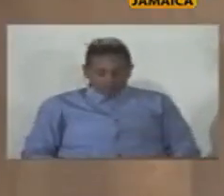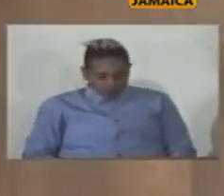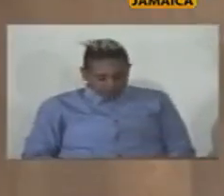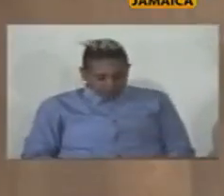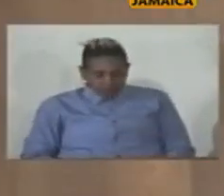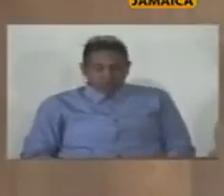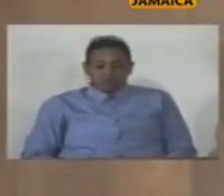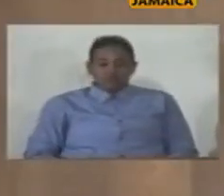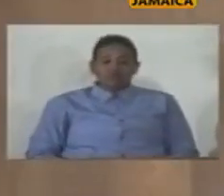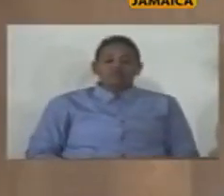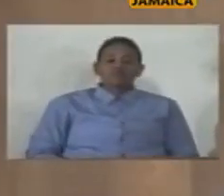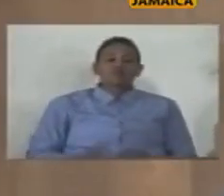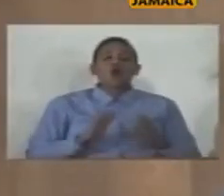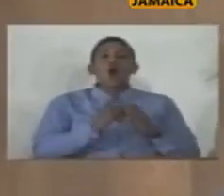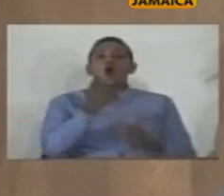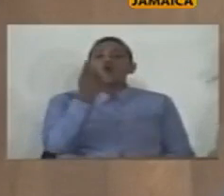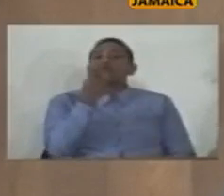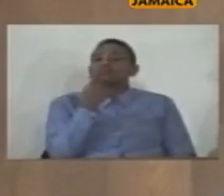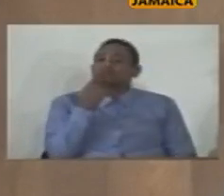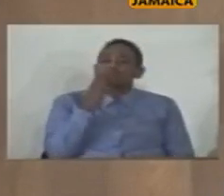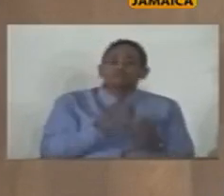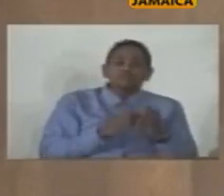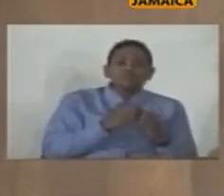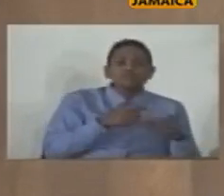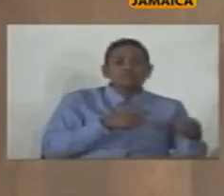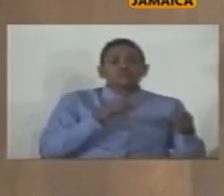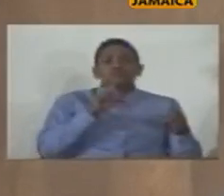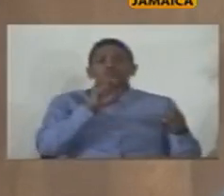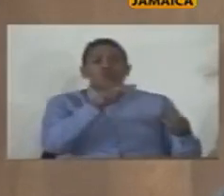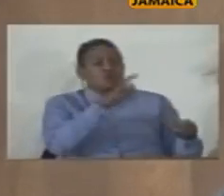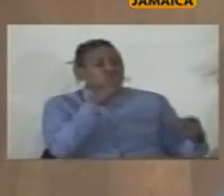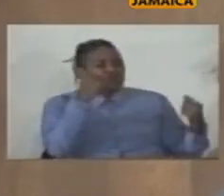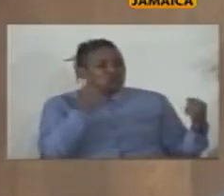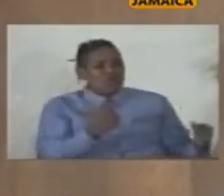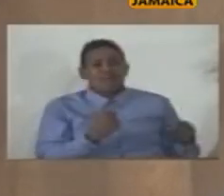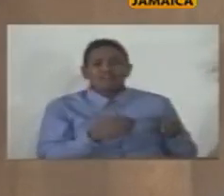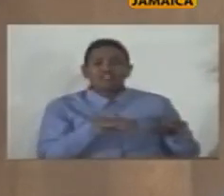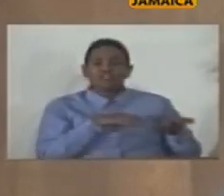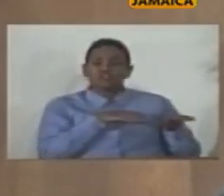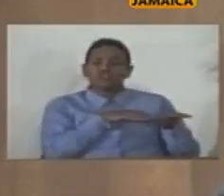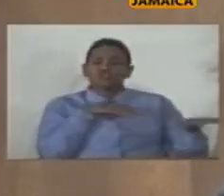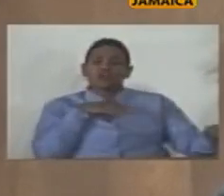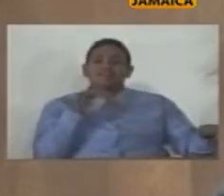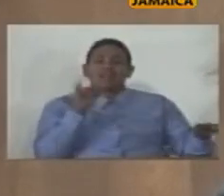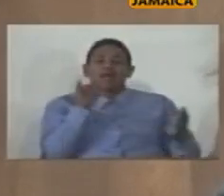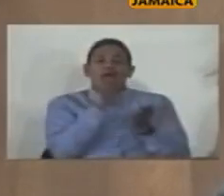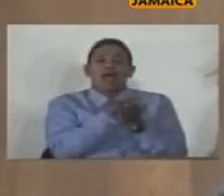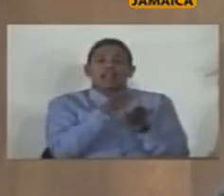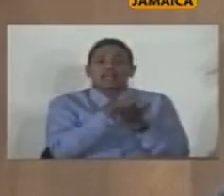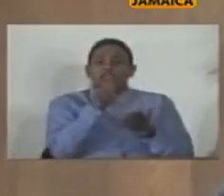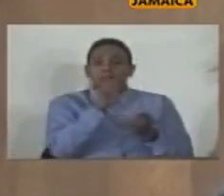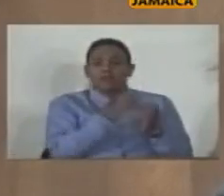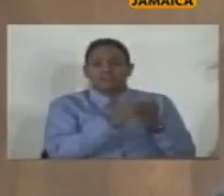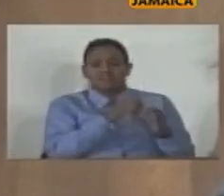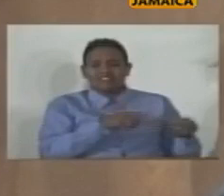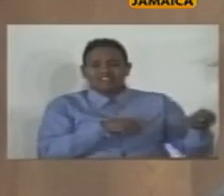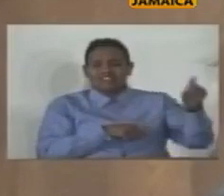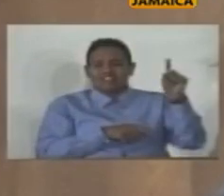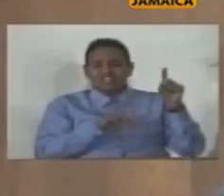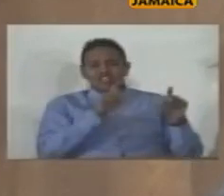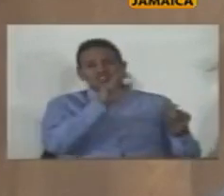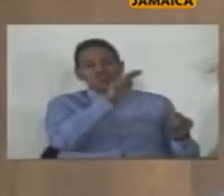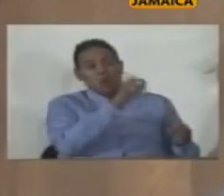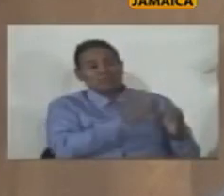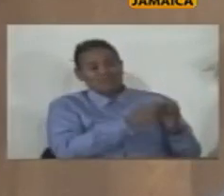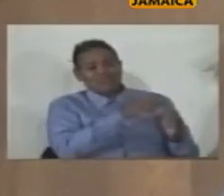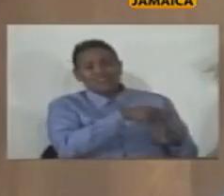the repairing of roads next door to Downs, which are not heavily trafficked as the Alligator Pond Road Downs corridor.